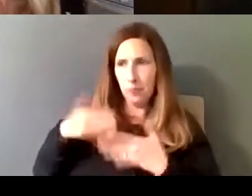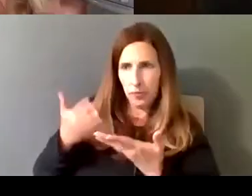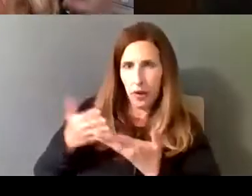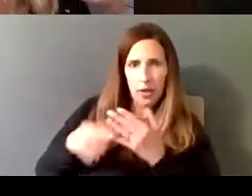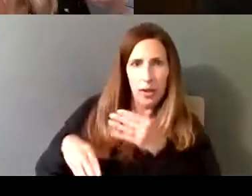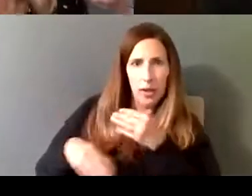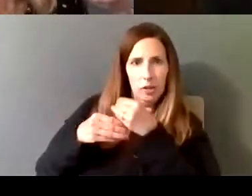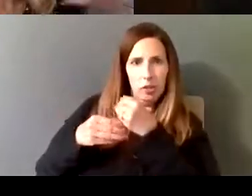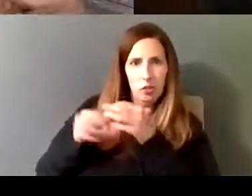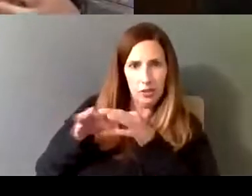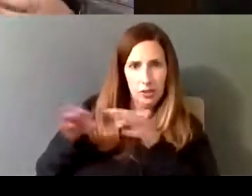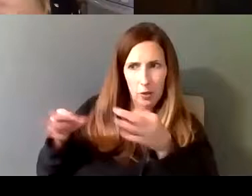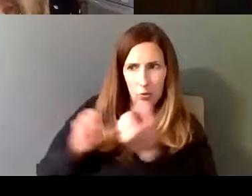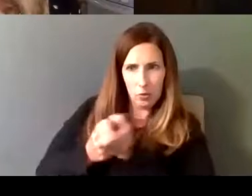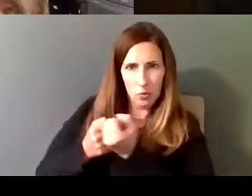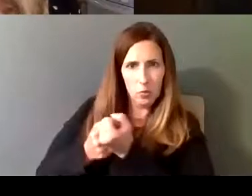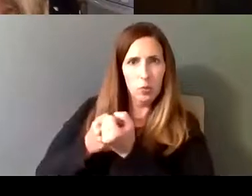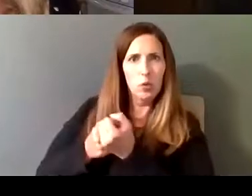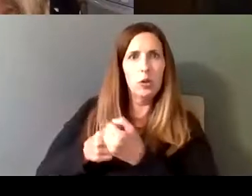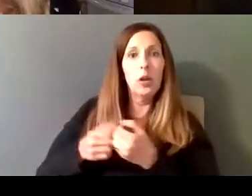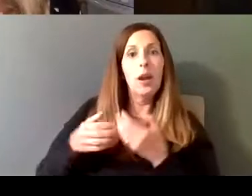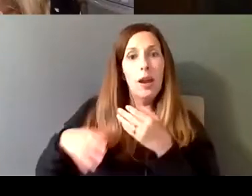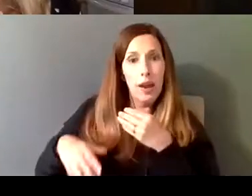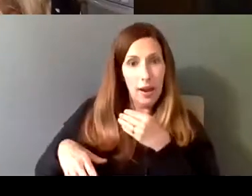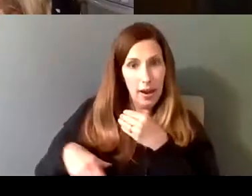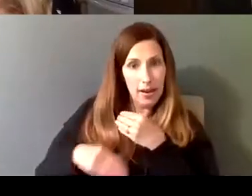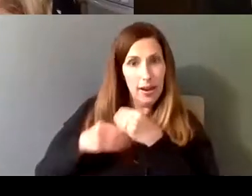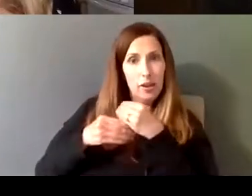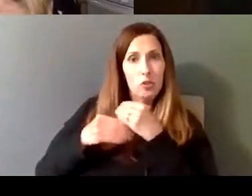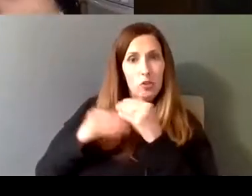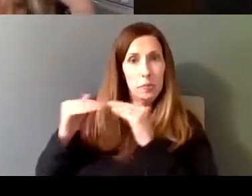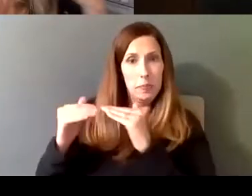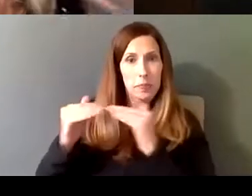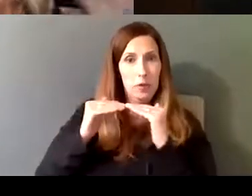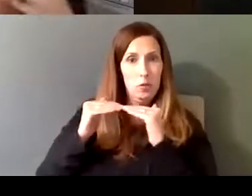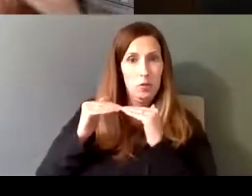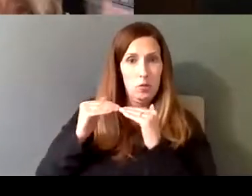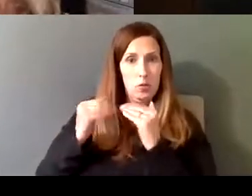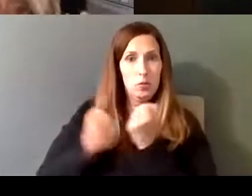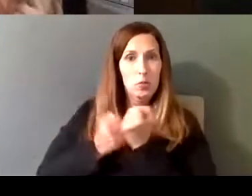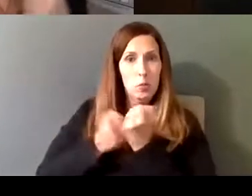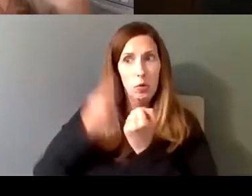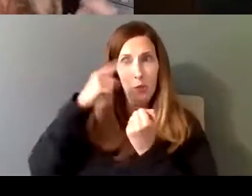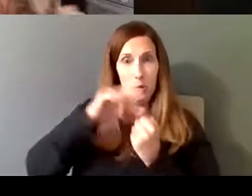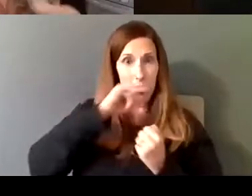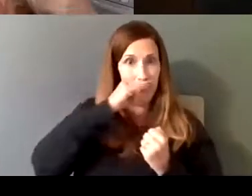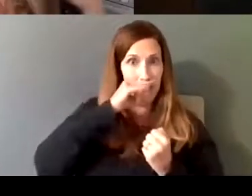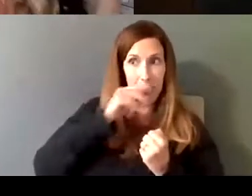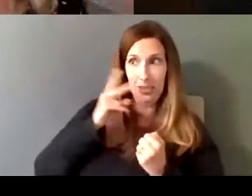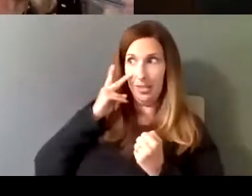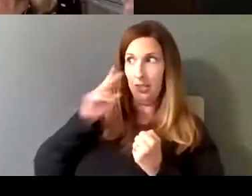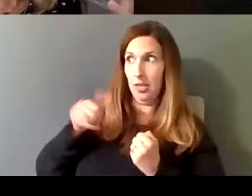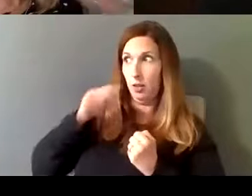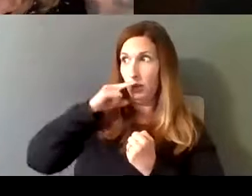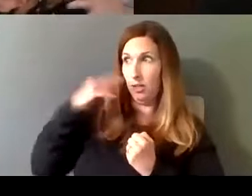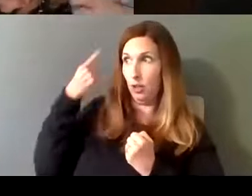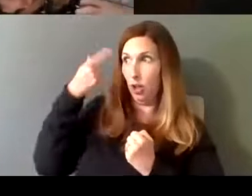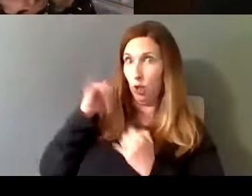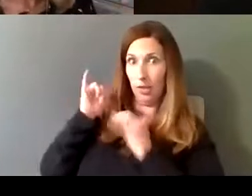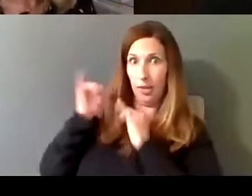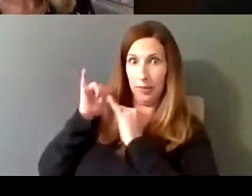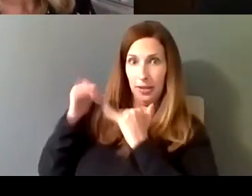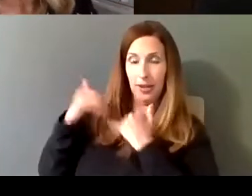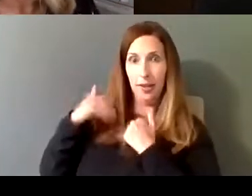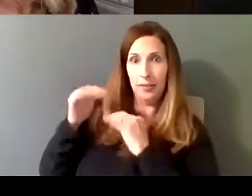support, to provide extra peer support for kids who see other kids that look like them or that come from the same type